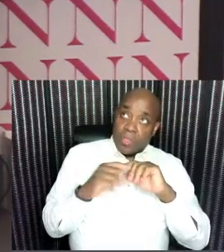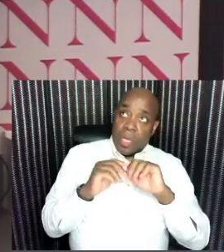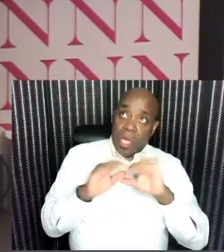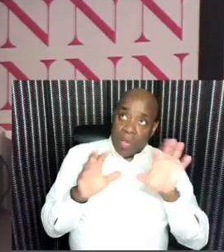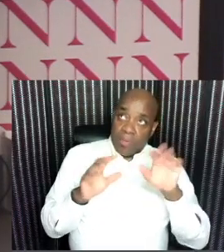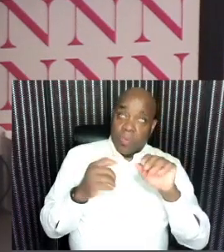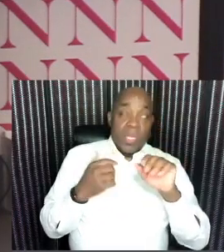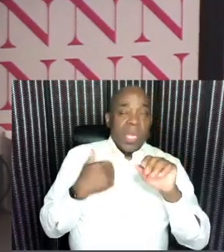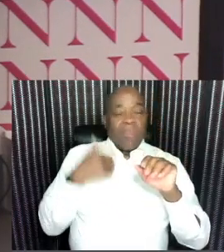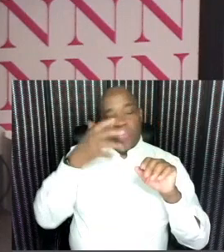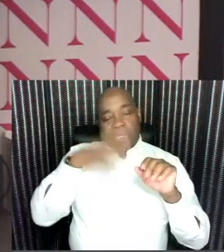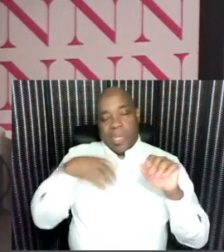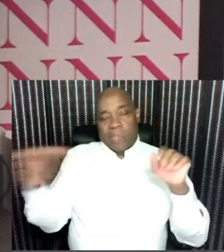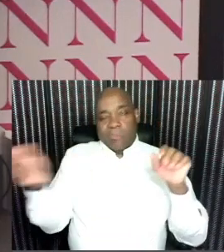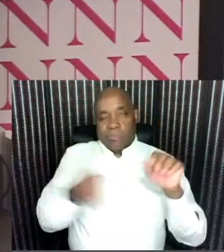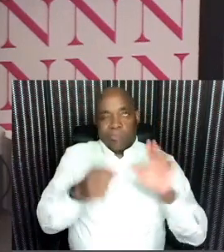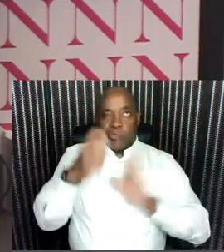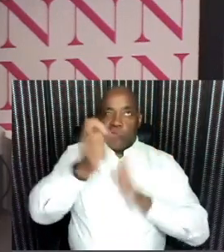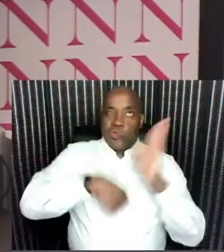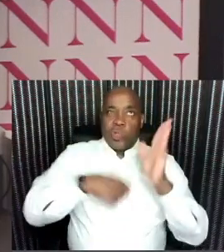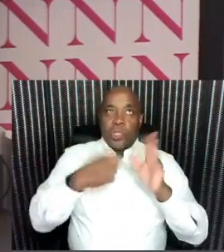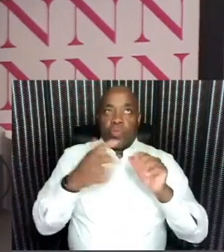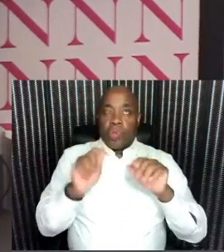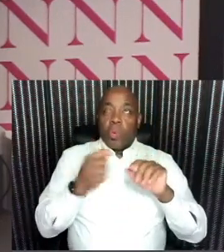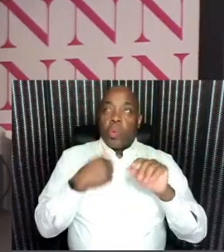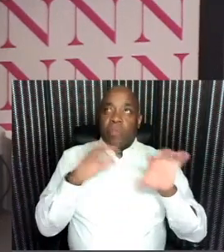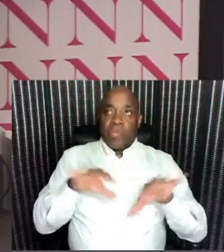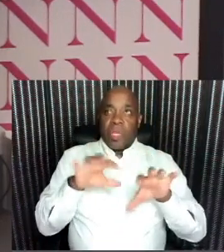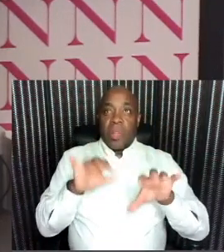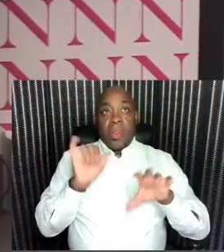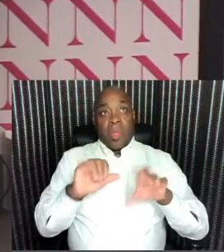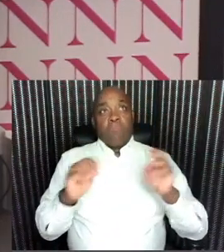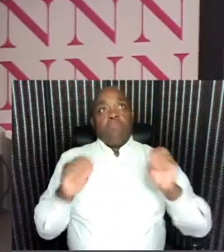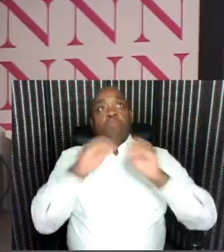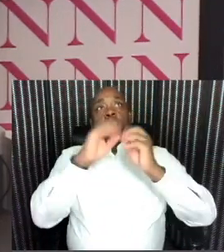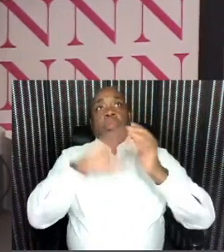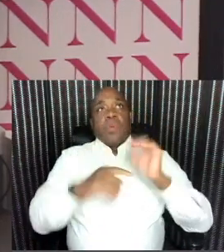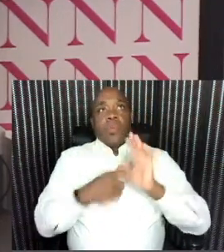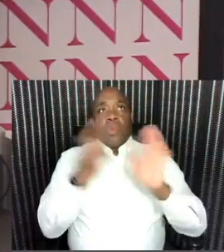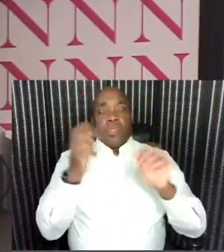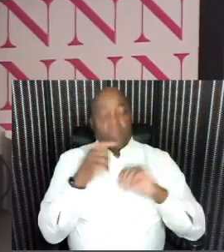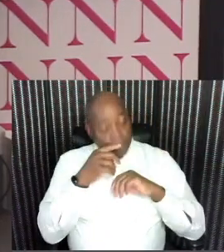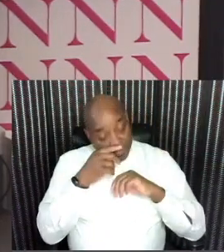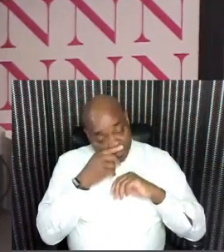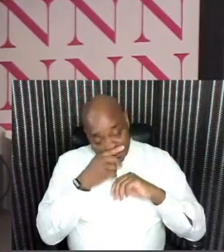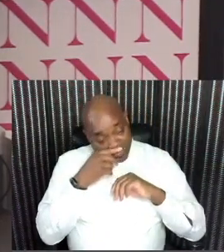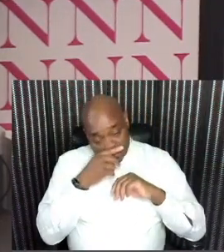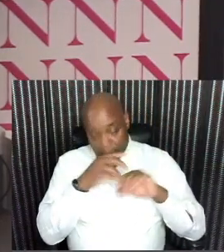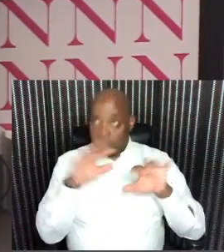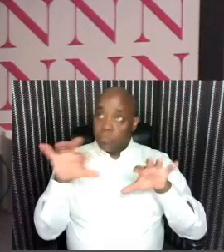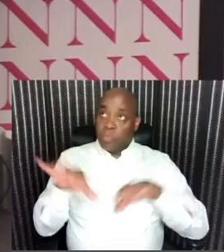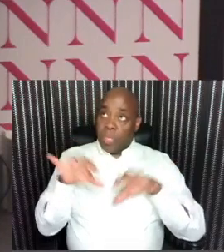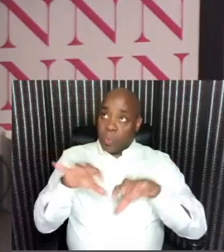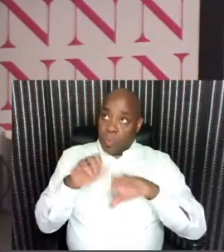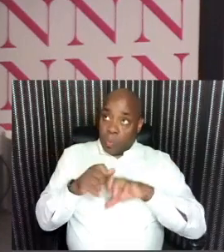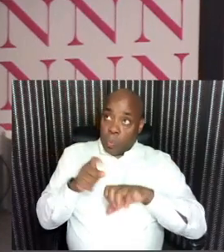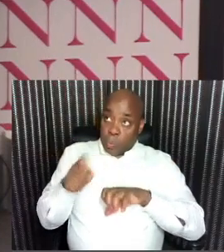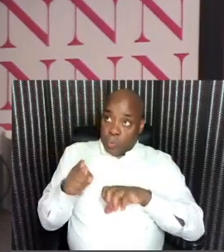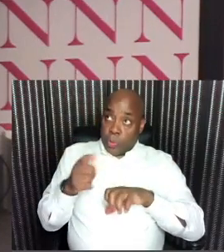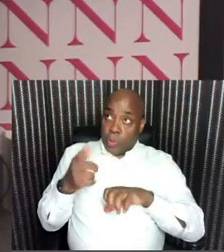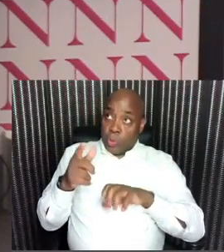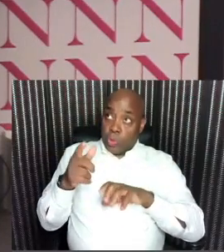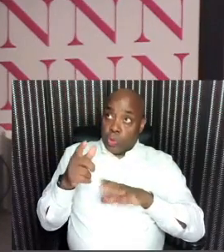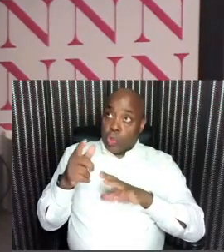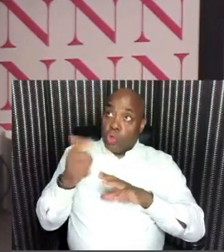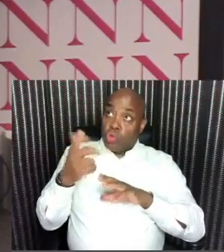but we've done that more than one time. Like, I've worked with them to like, okay, you have an archive,